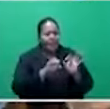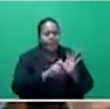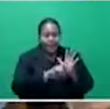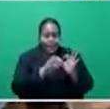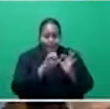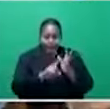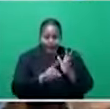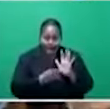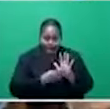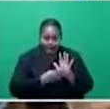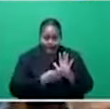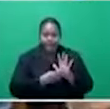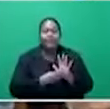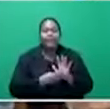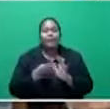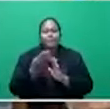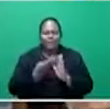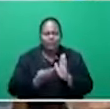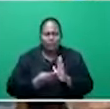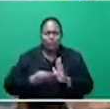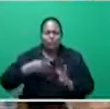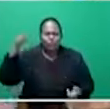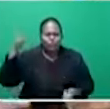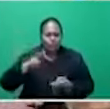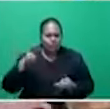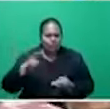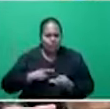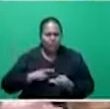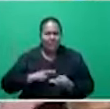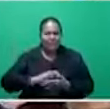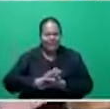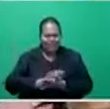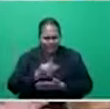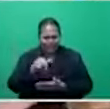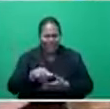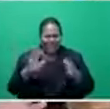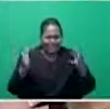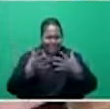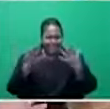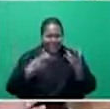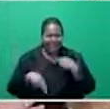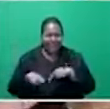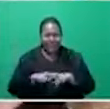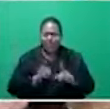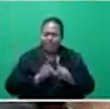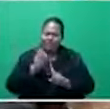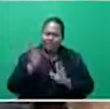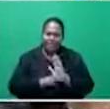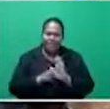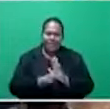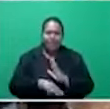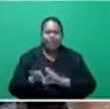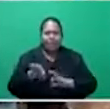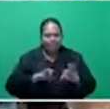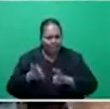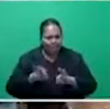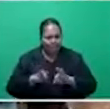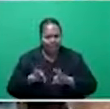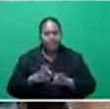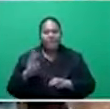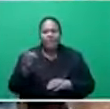long-term emission reduction target. This section further establishes the process for the development of a 5-year carbon budget plan to plan